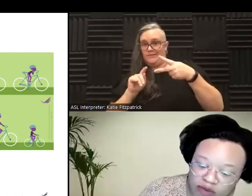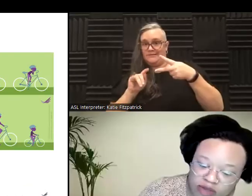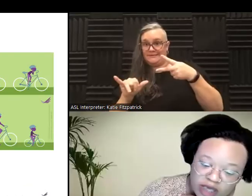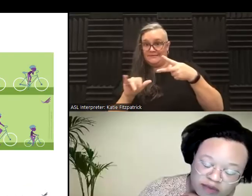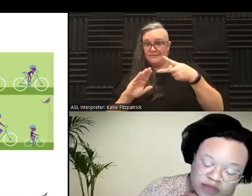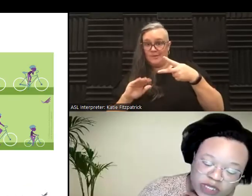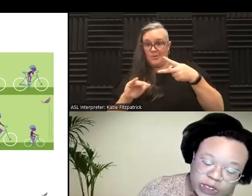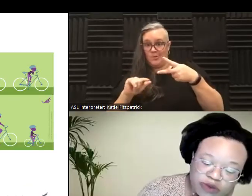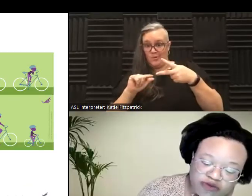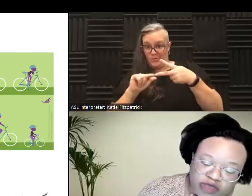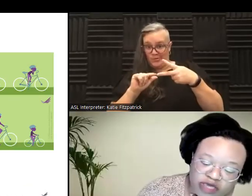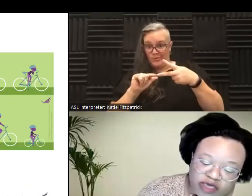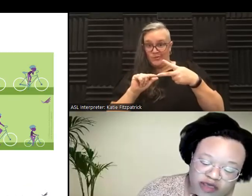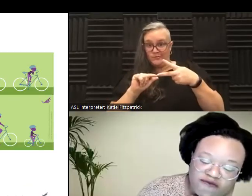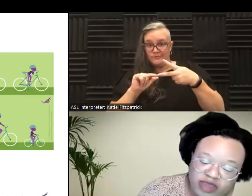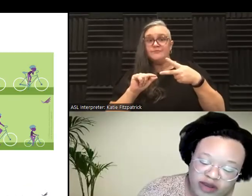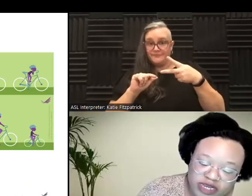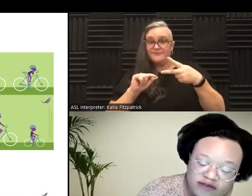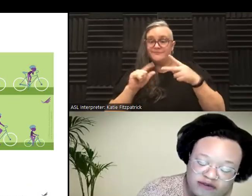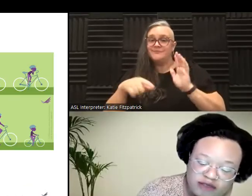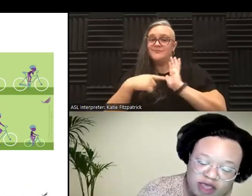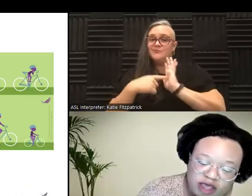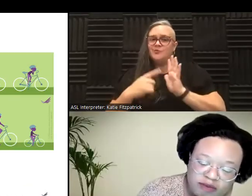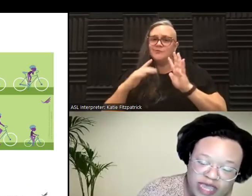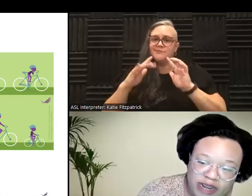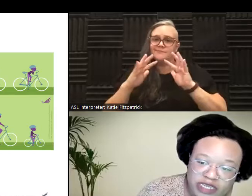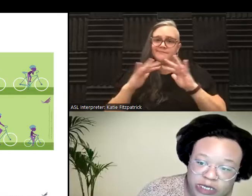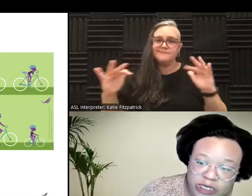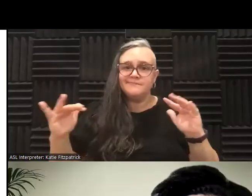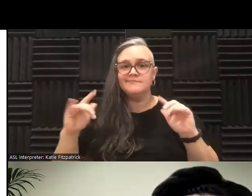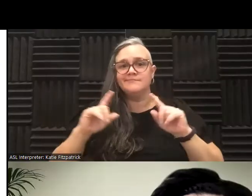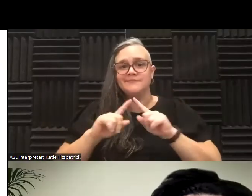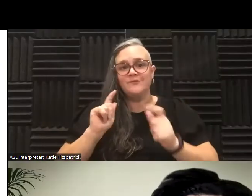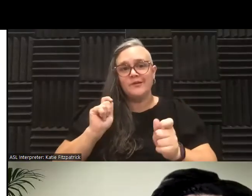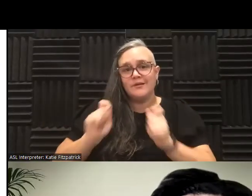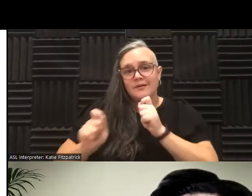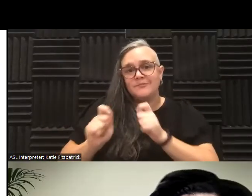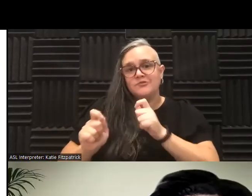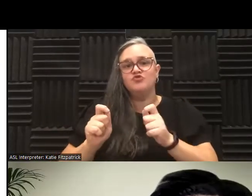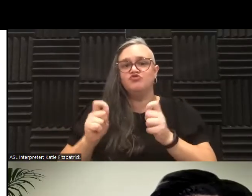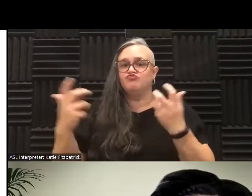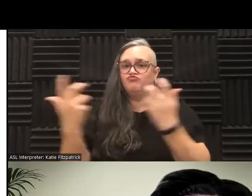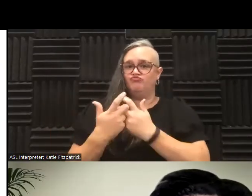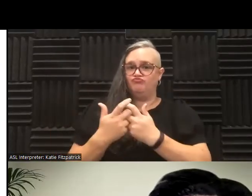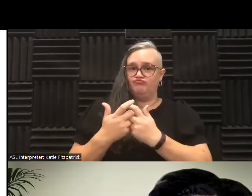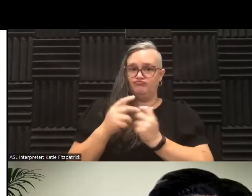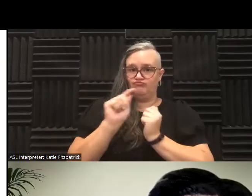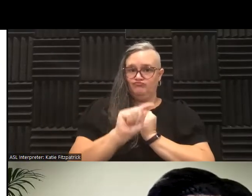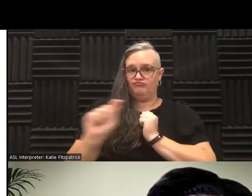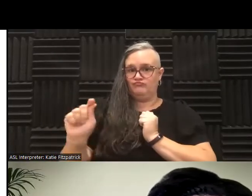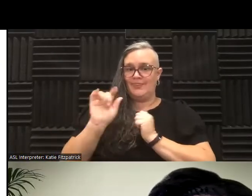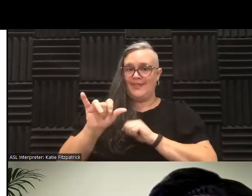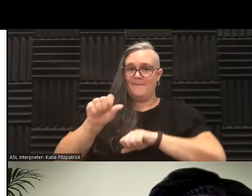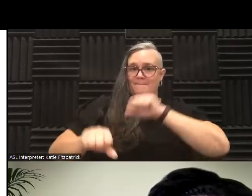below shows various adaptations that were made to the